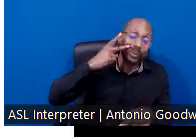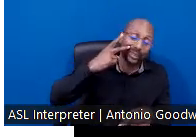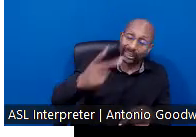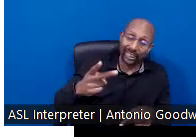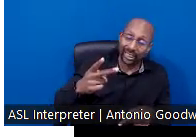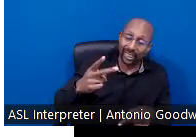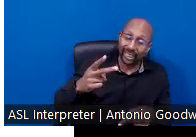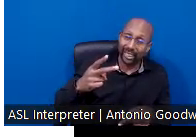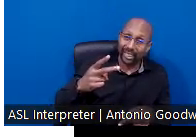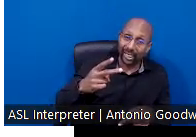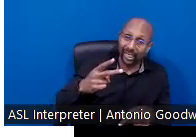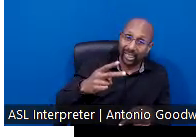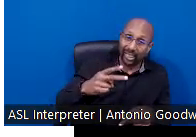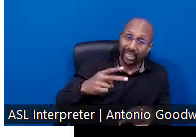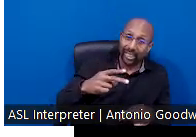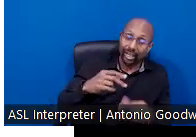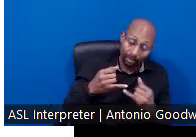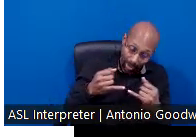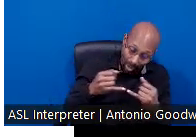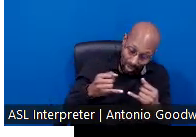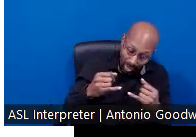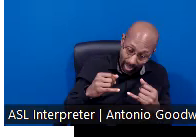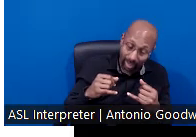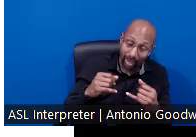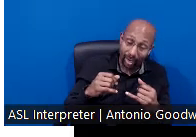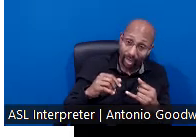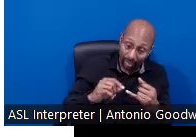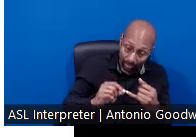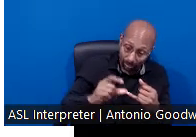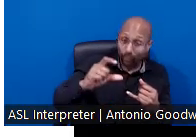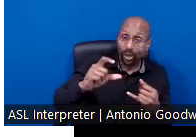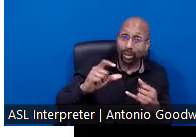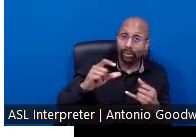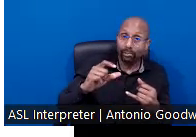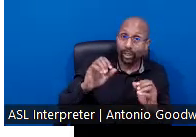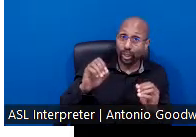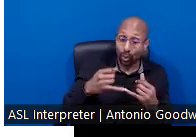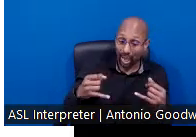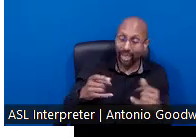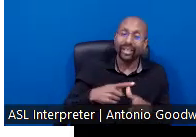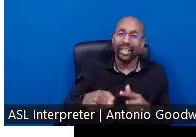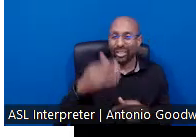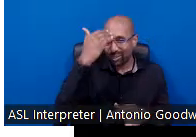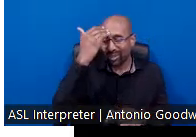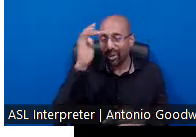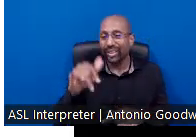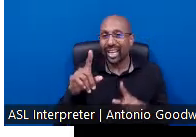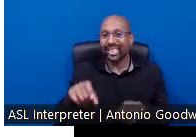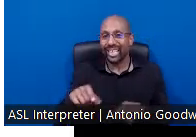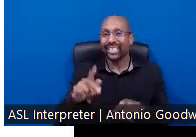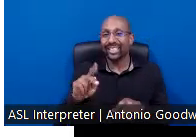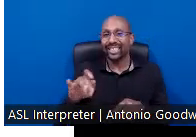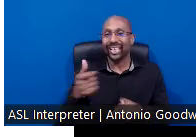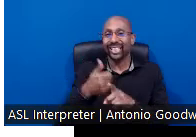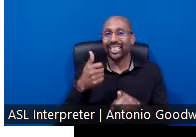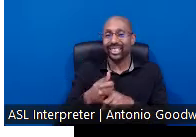the solution bar go up the strip and you don't see any lines, then you know that that test kit is expired. For